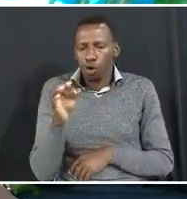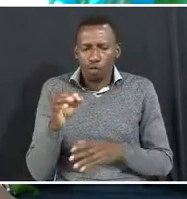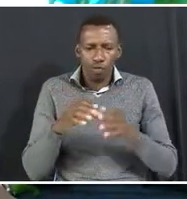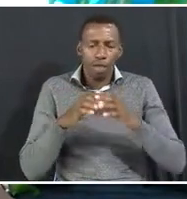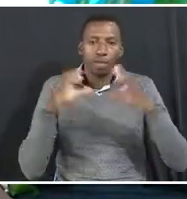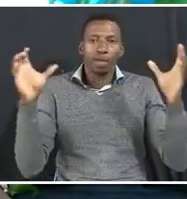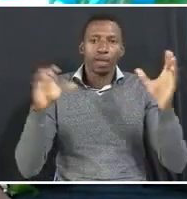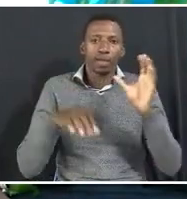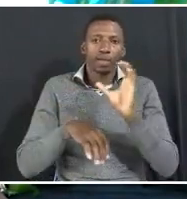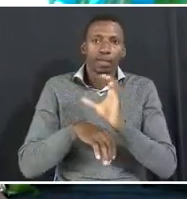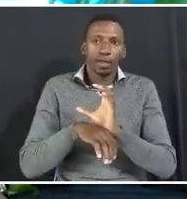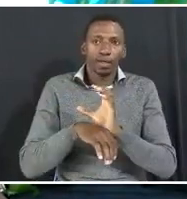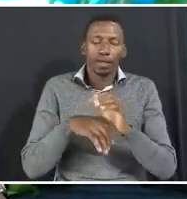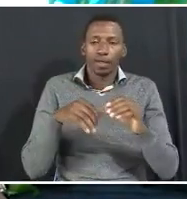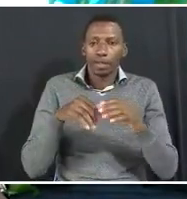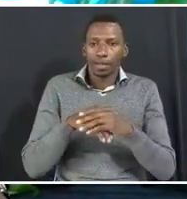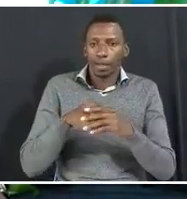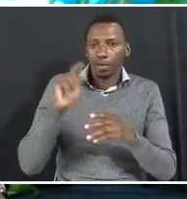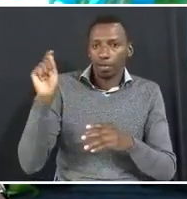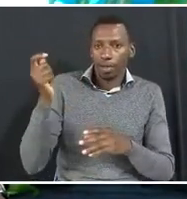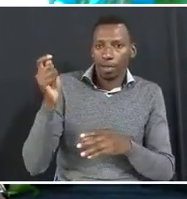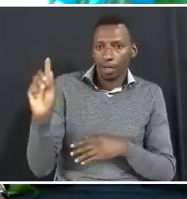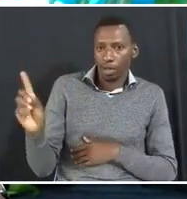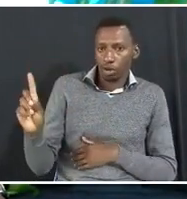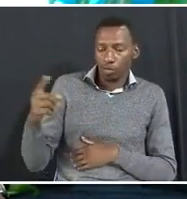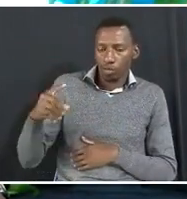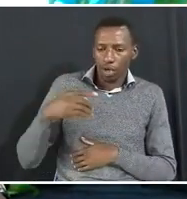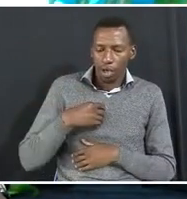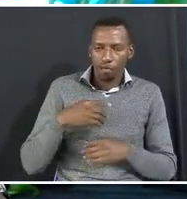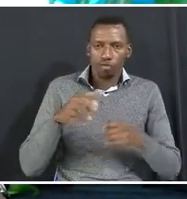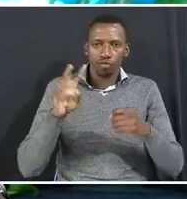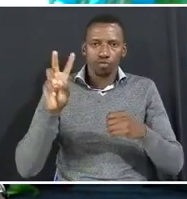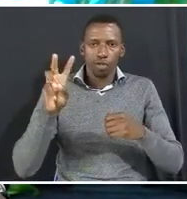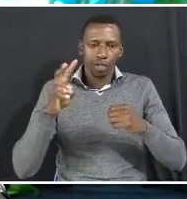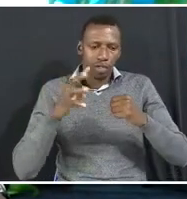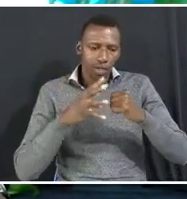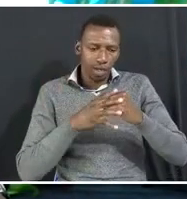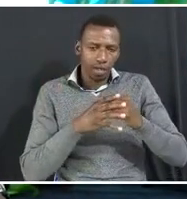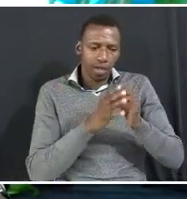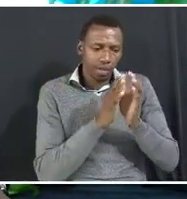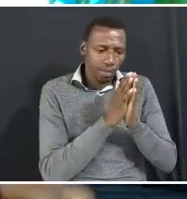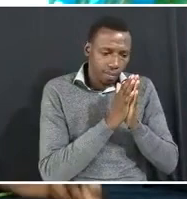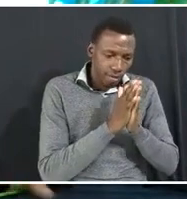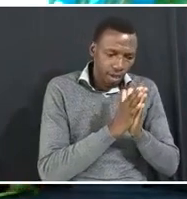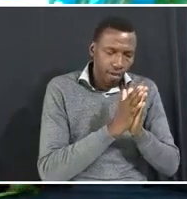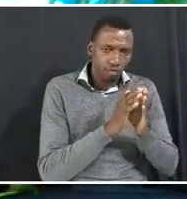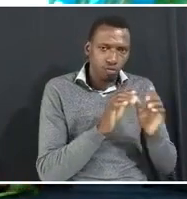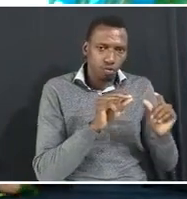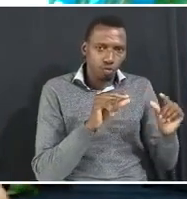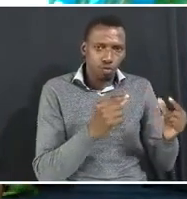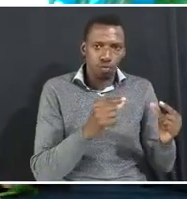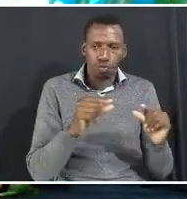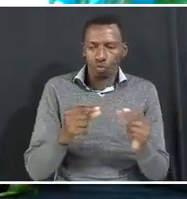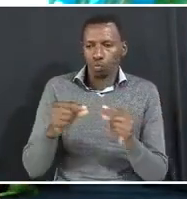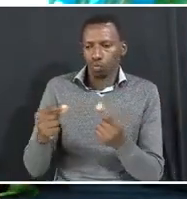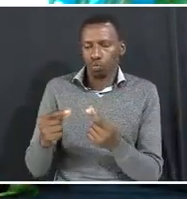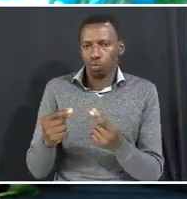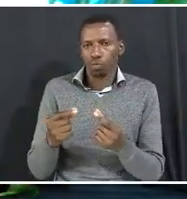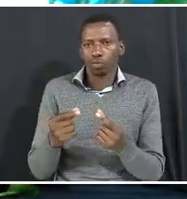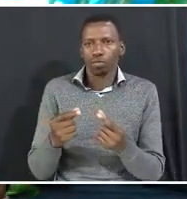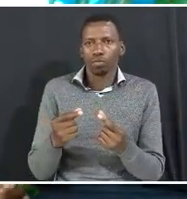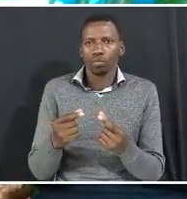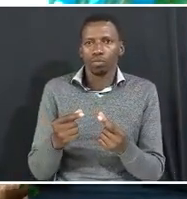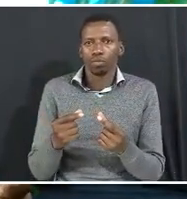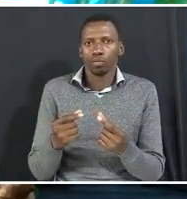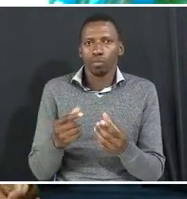we have 29 prayer cells. These prayer cells are, they do